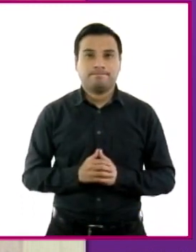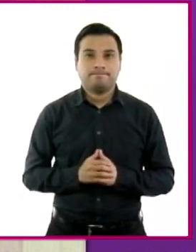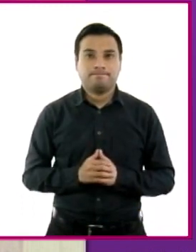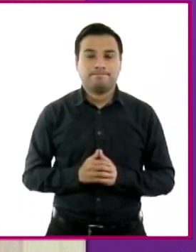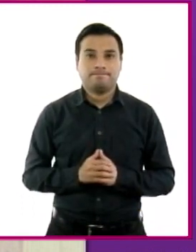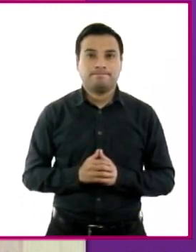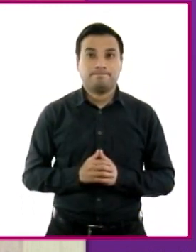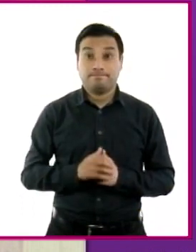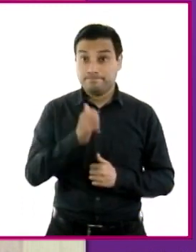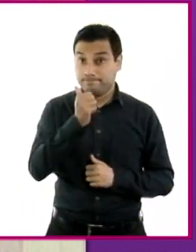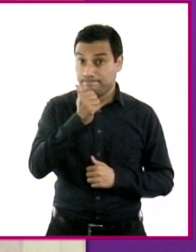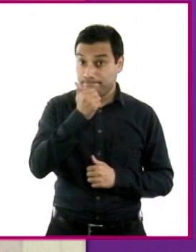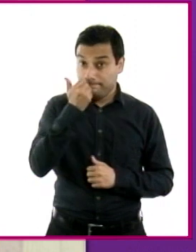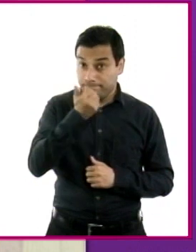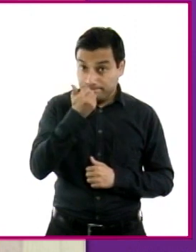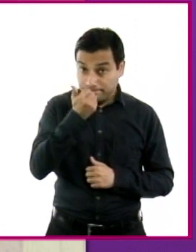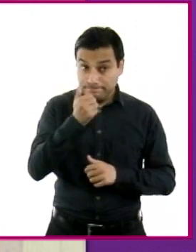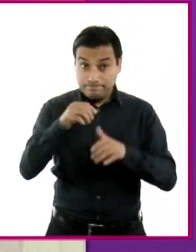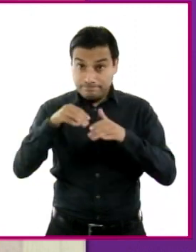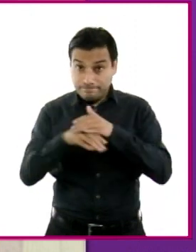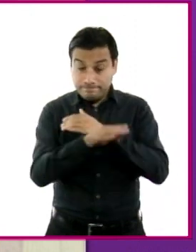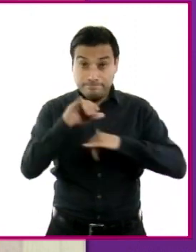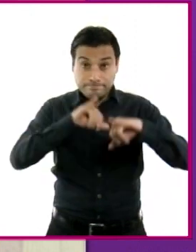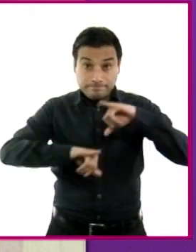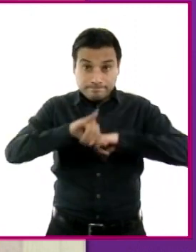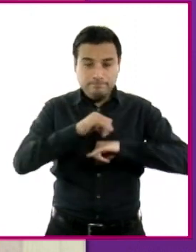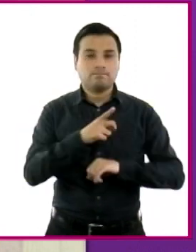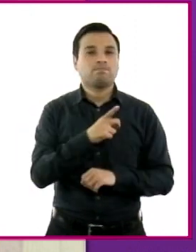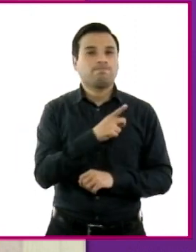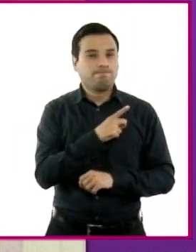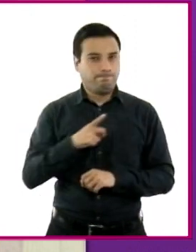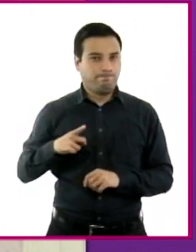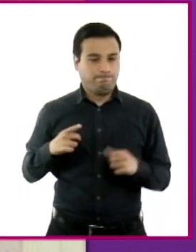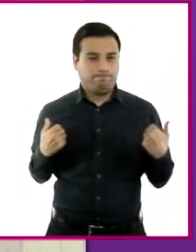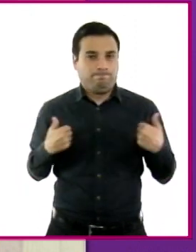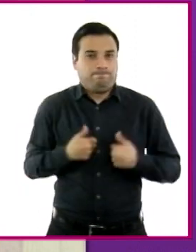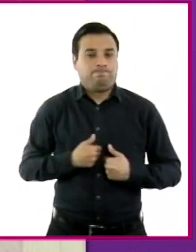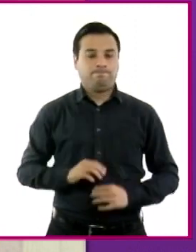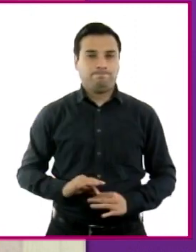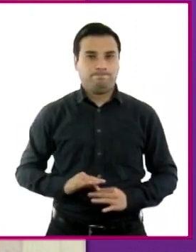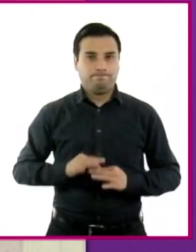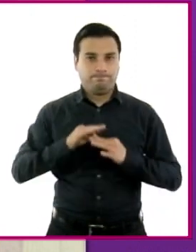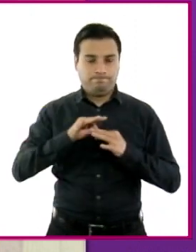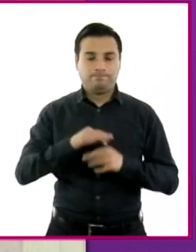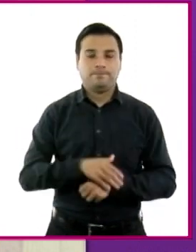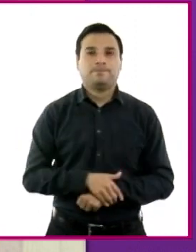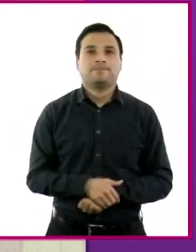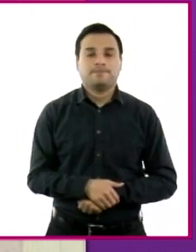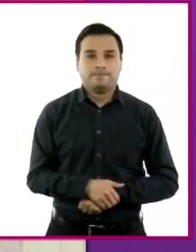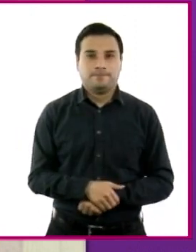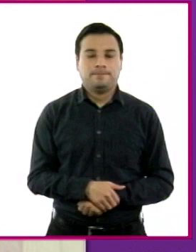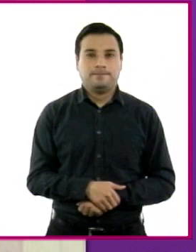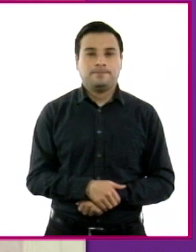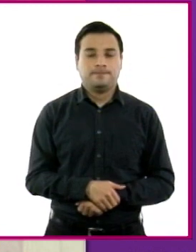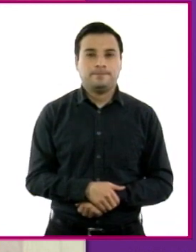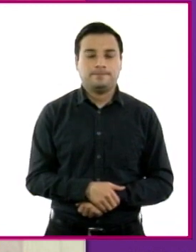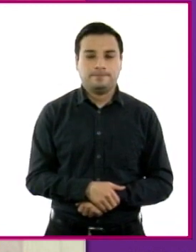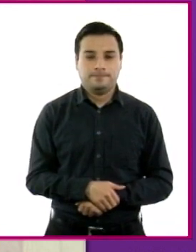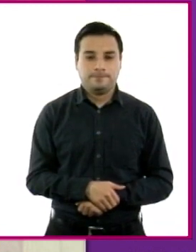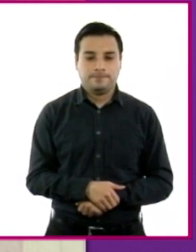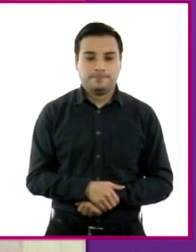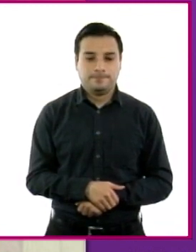must wear a lab coat when they are in the laboratory. Students must wear a lab coat when they are